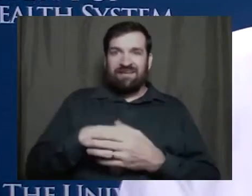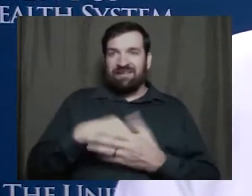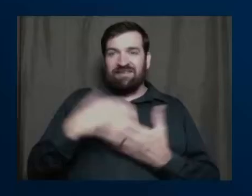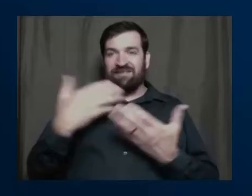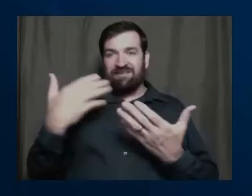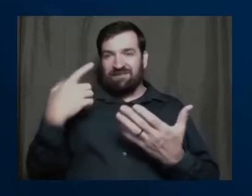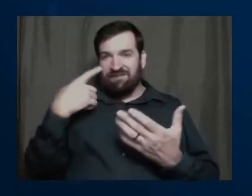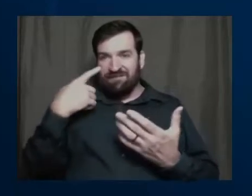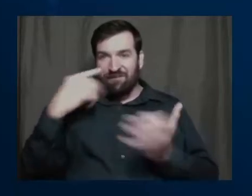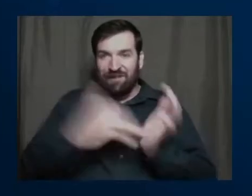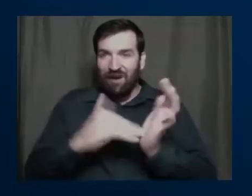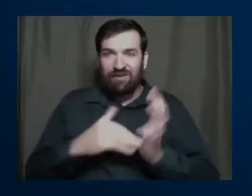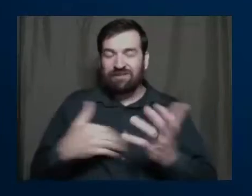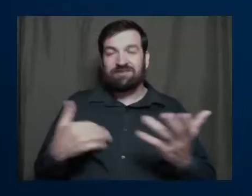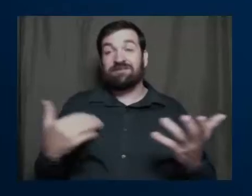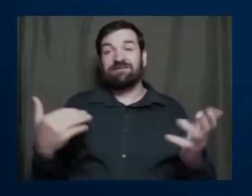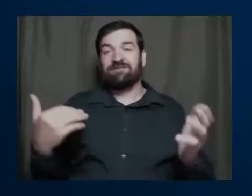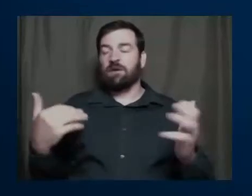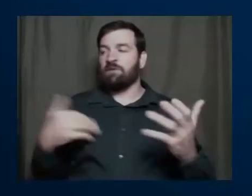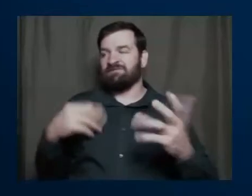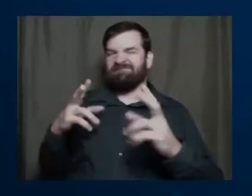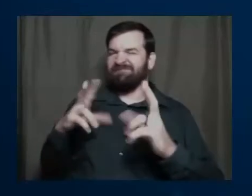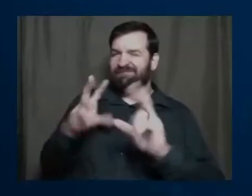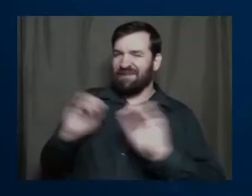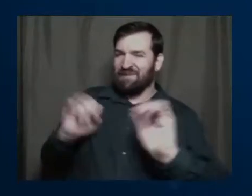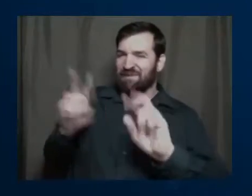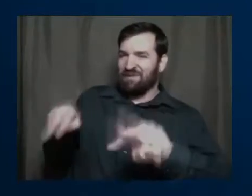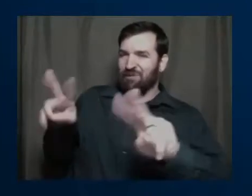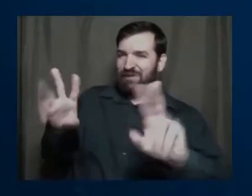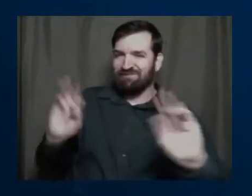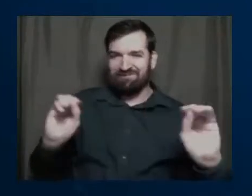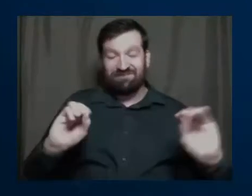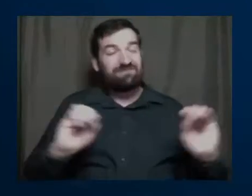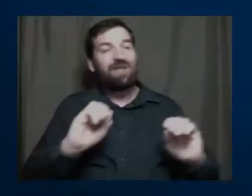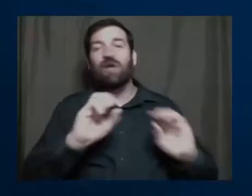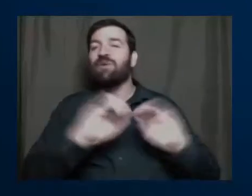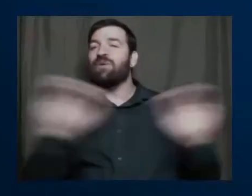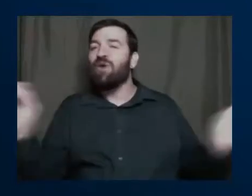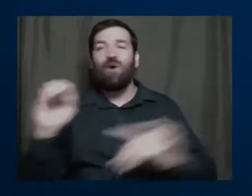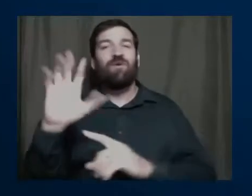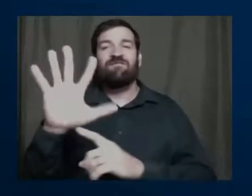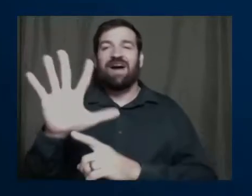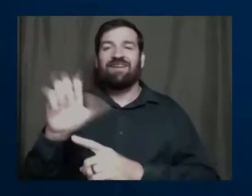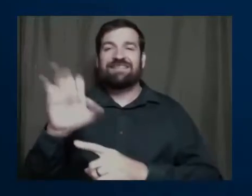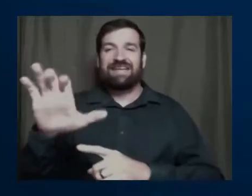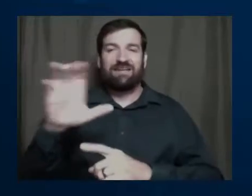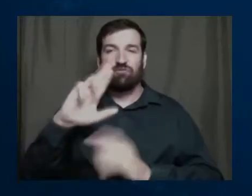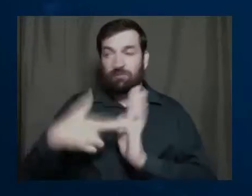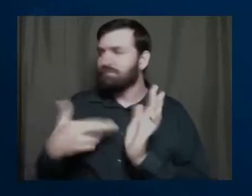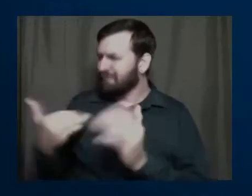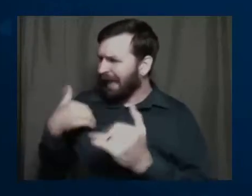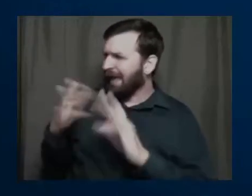same thing. A lot. No 5-second rule. You have kids, I bet you did that too.